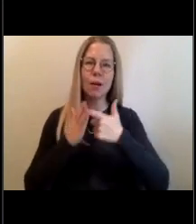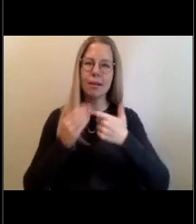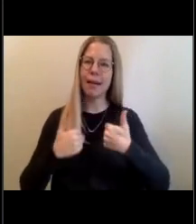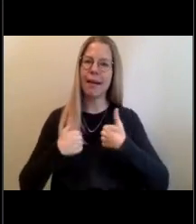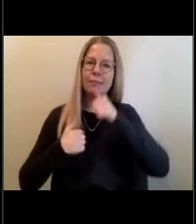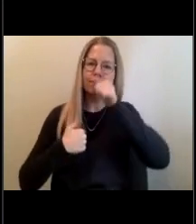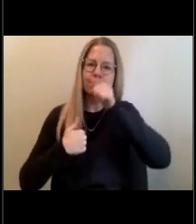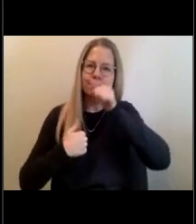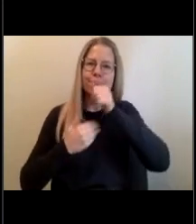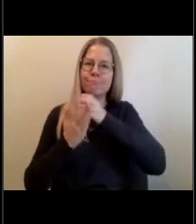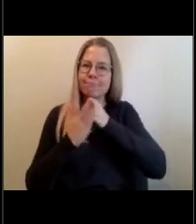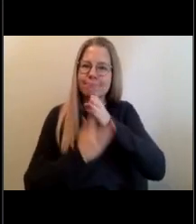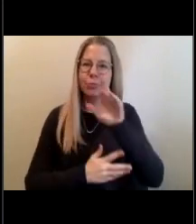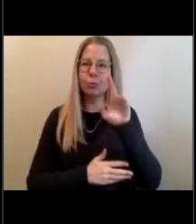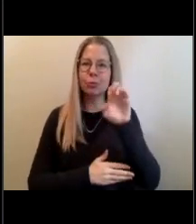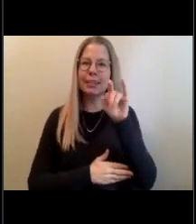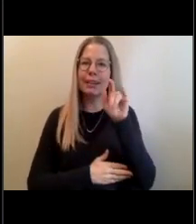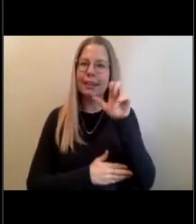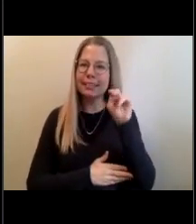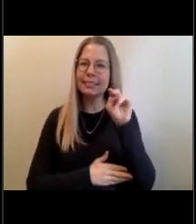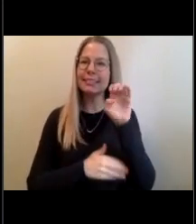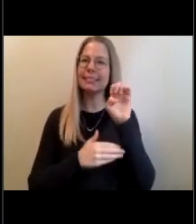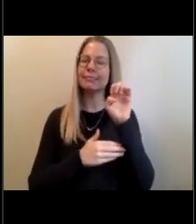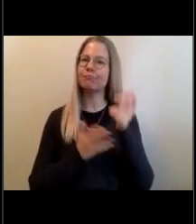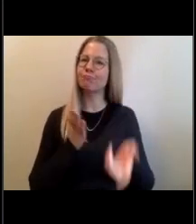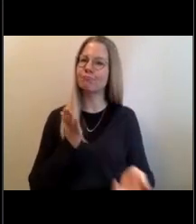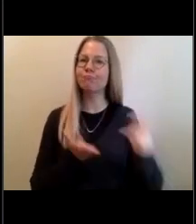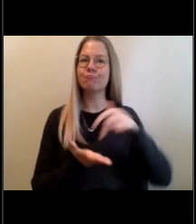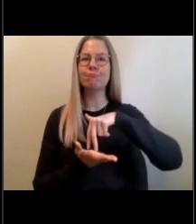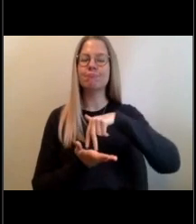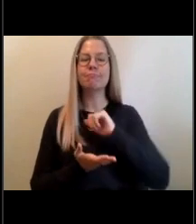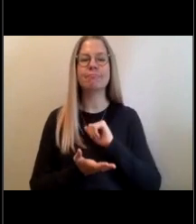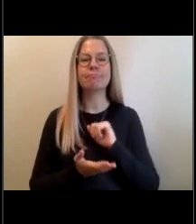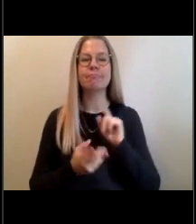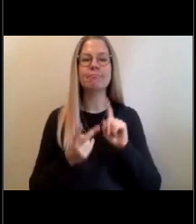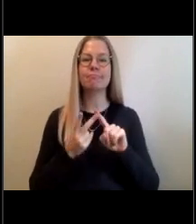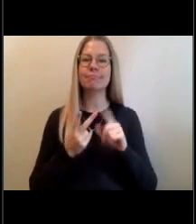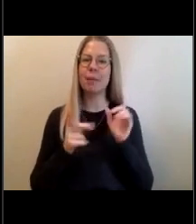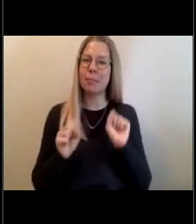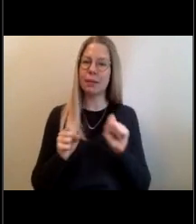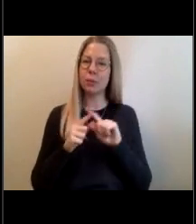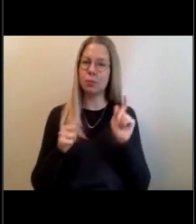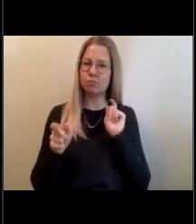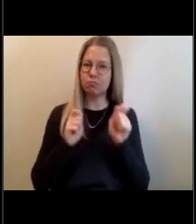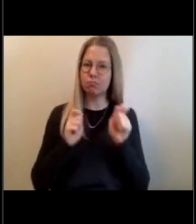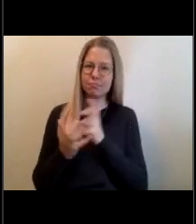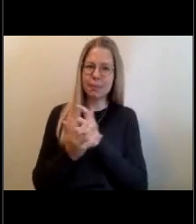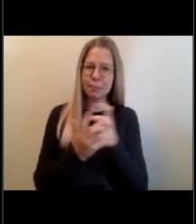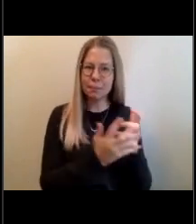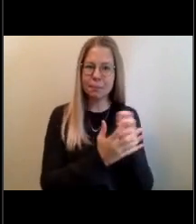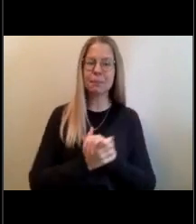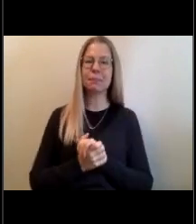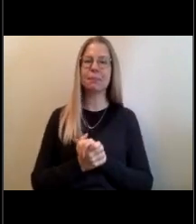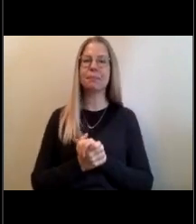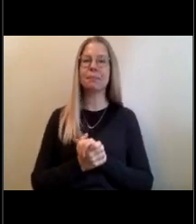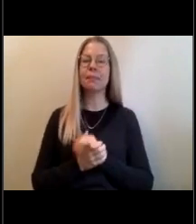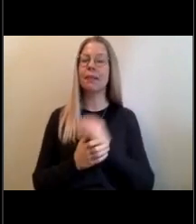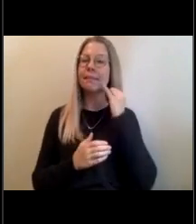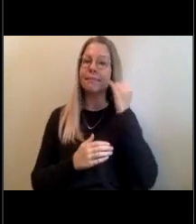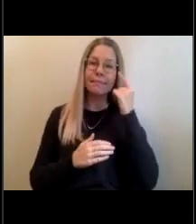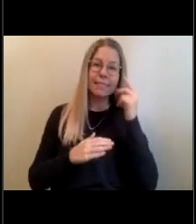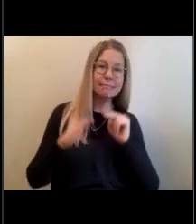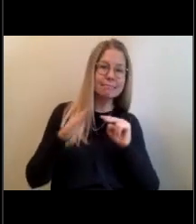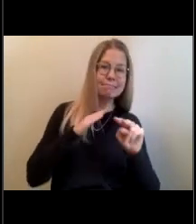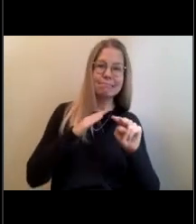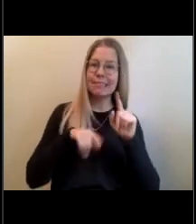adaptability, tolerance for unpredictability, and acceptance of being what we're currently calling in the